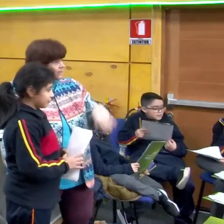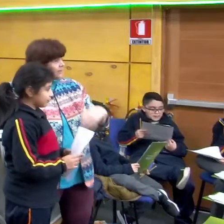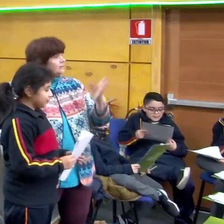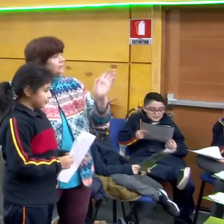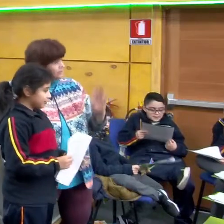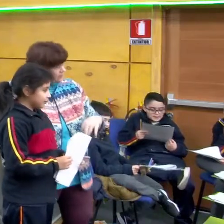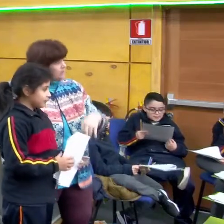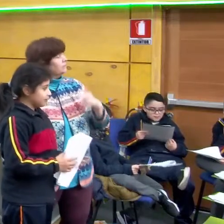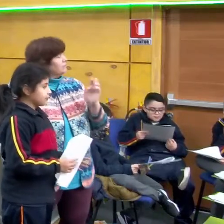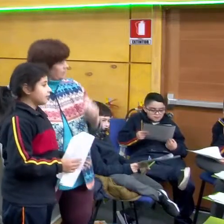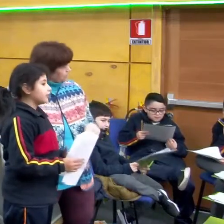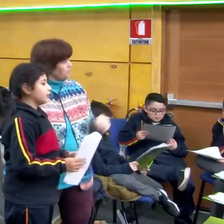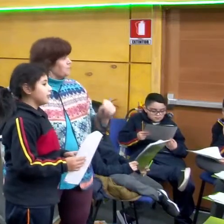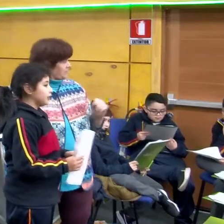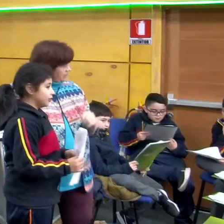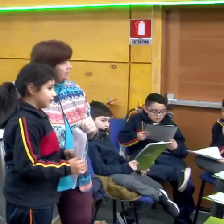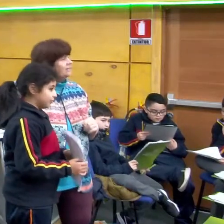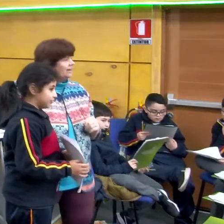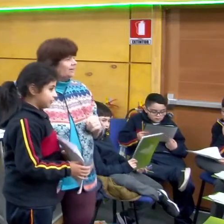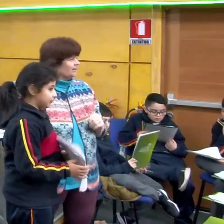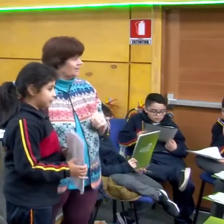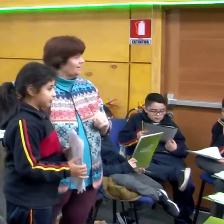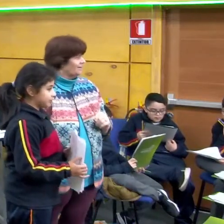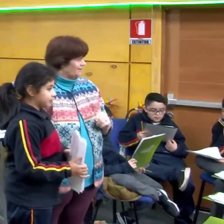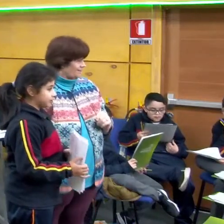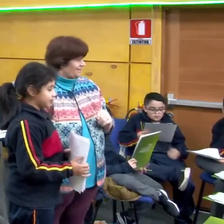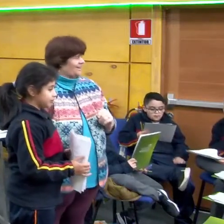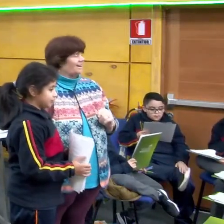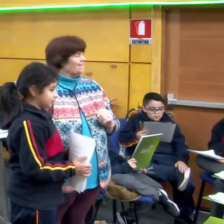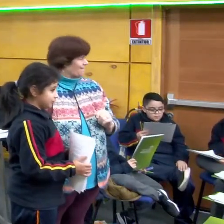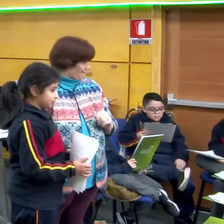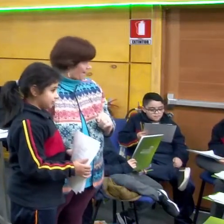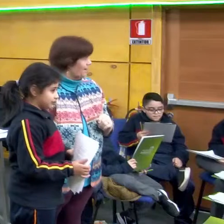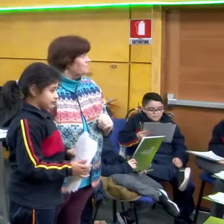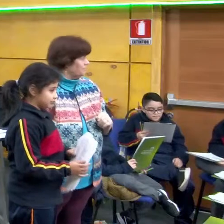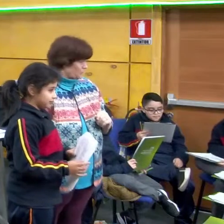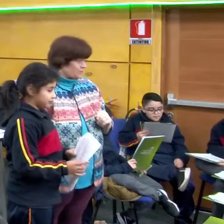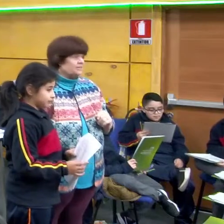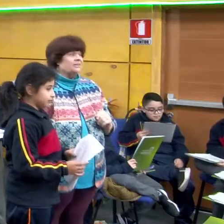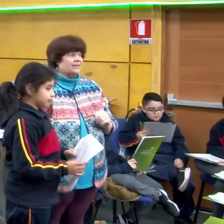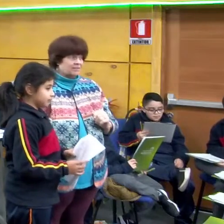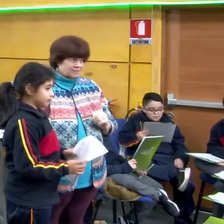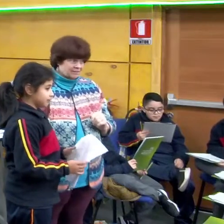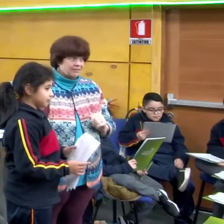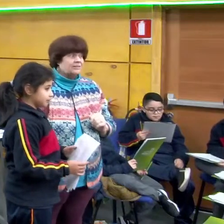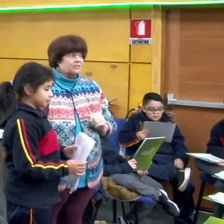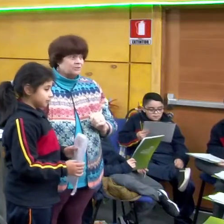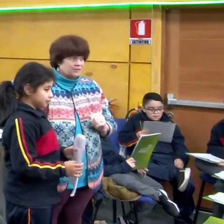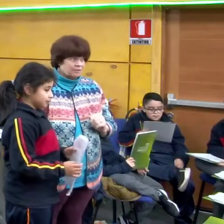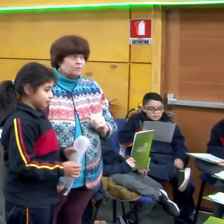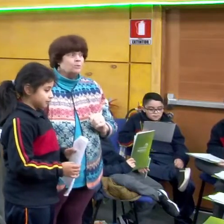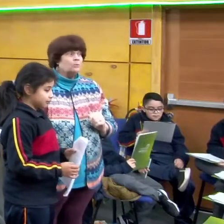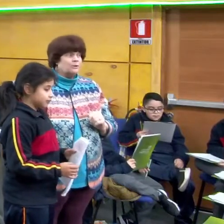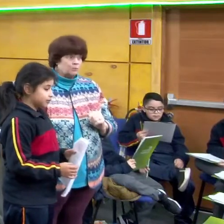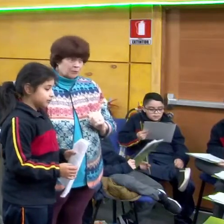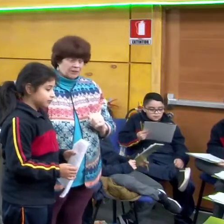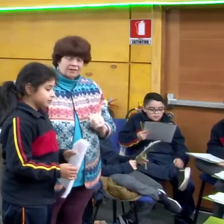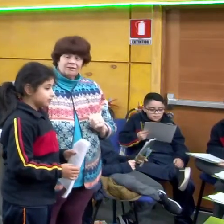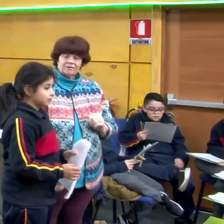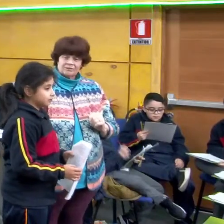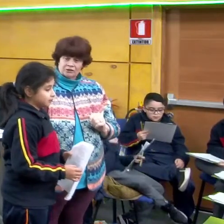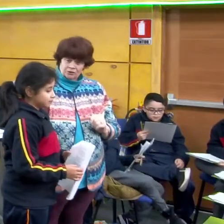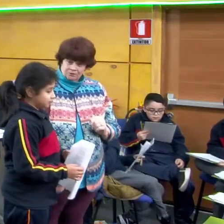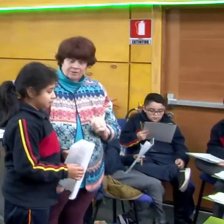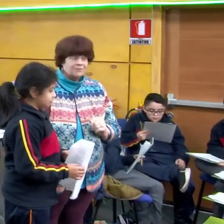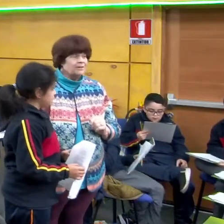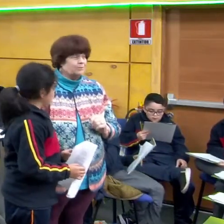Very lyrical, rhythmic. She was very fluent. Yeah. And fluent, yes. She was comfortable with the